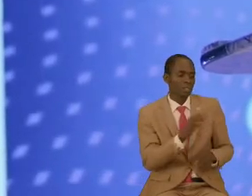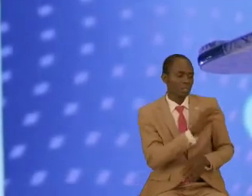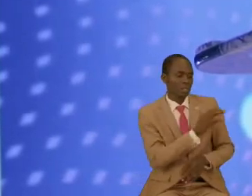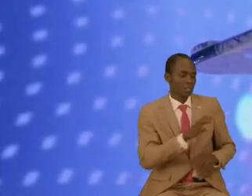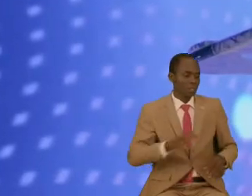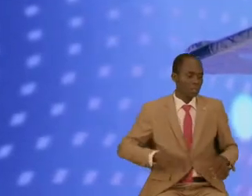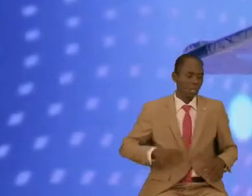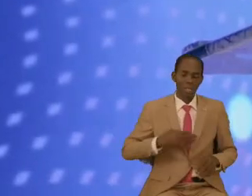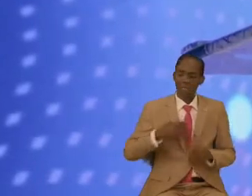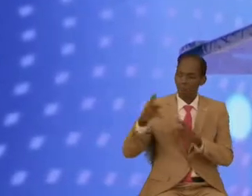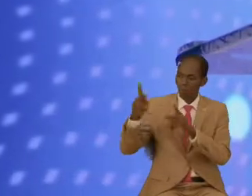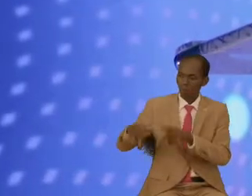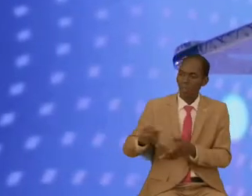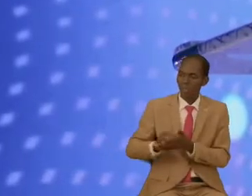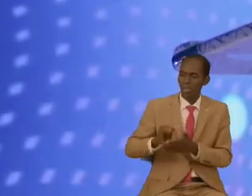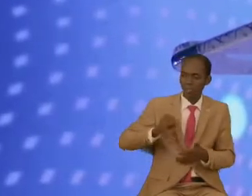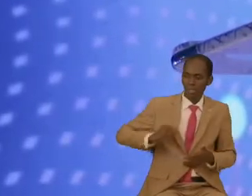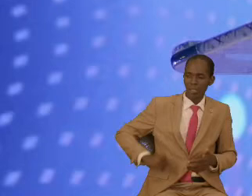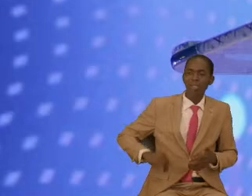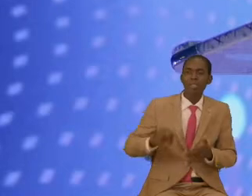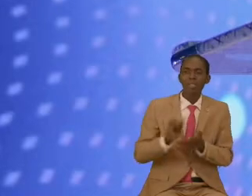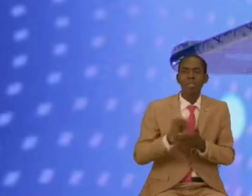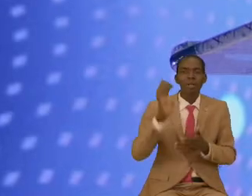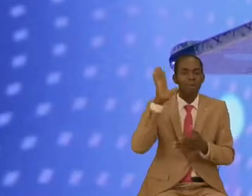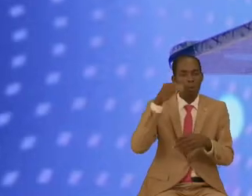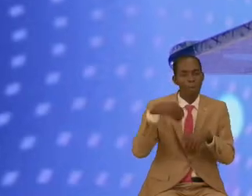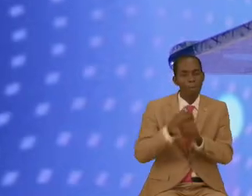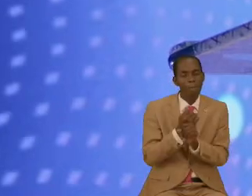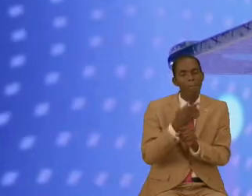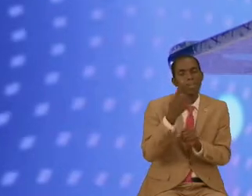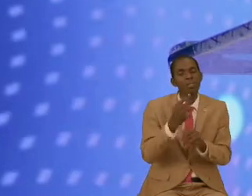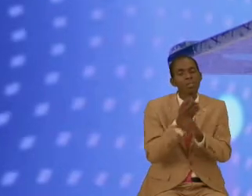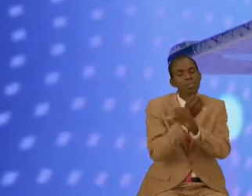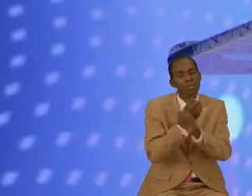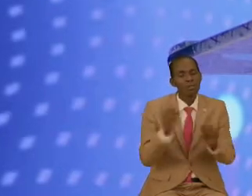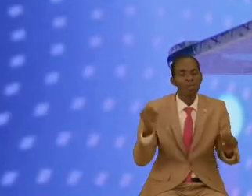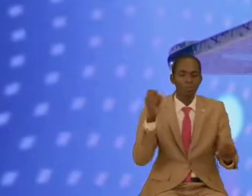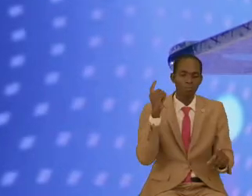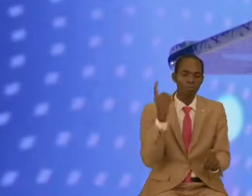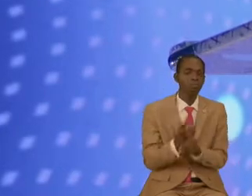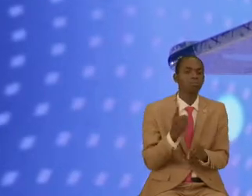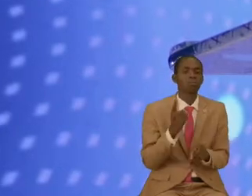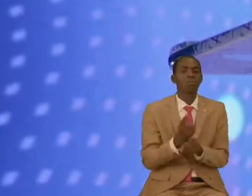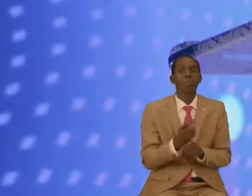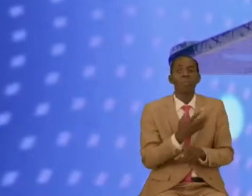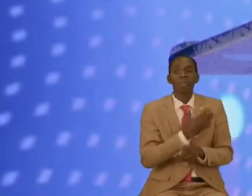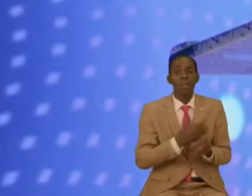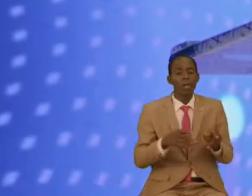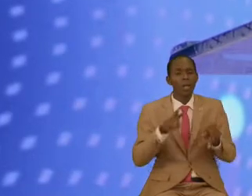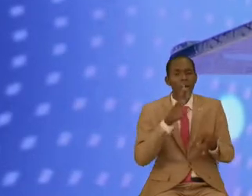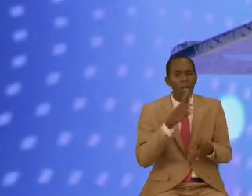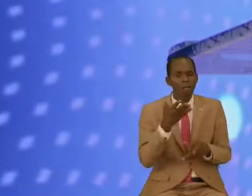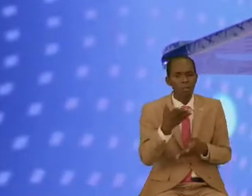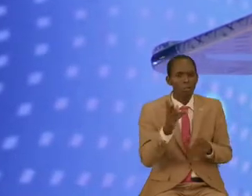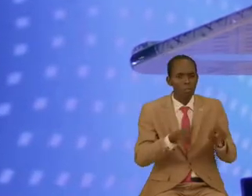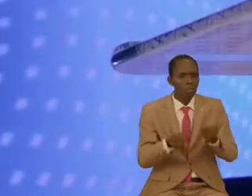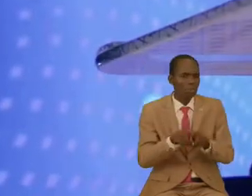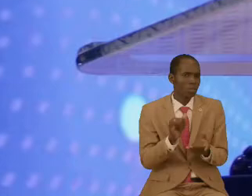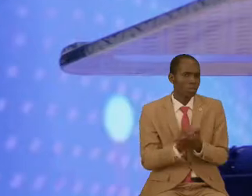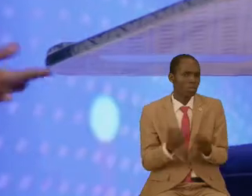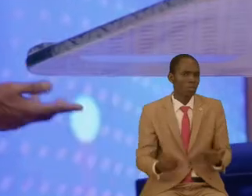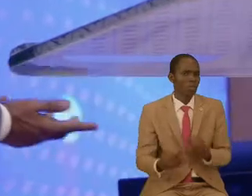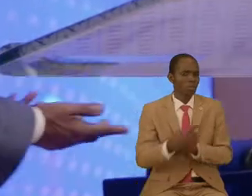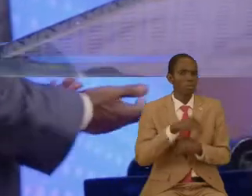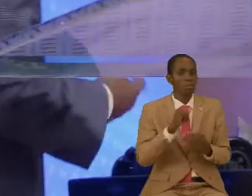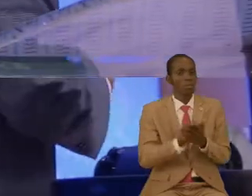that circumcises that will make the salvation right. Are there people like that today that say